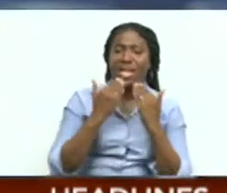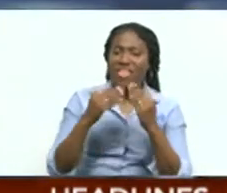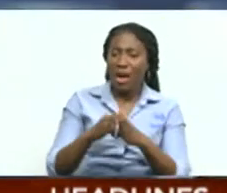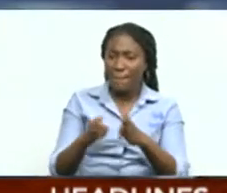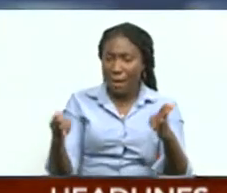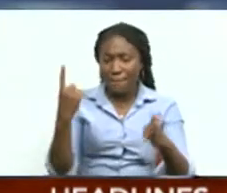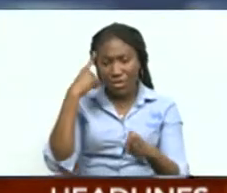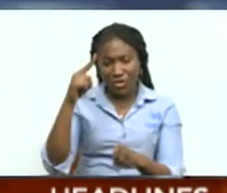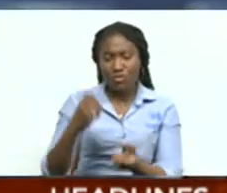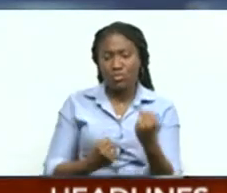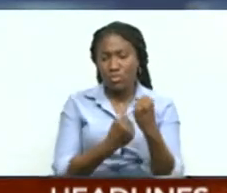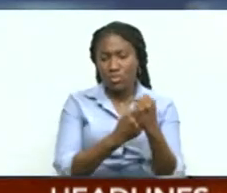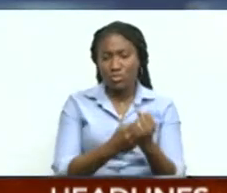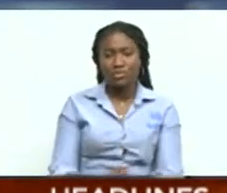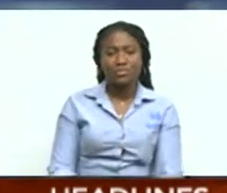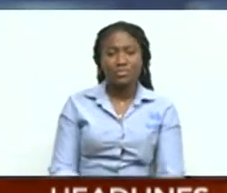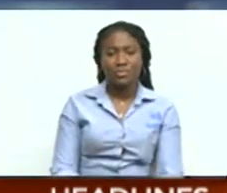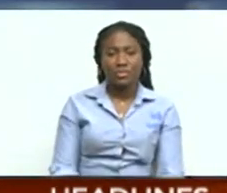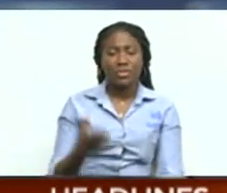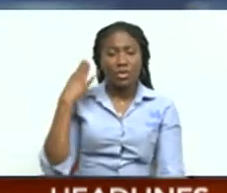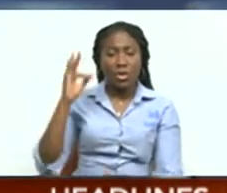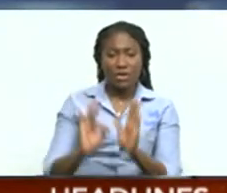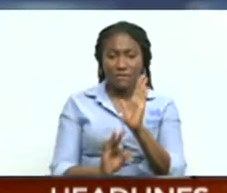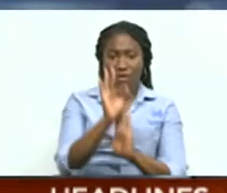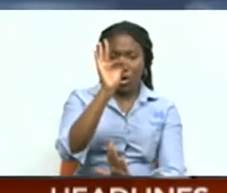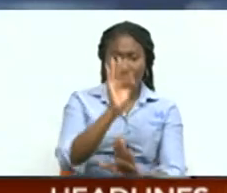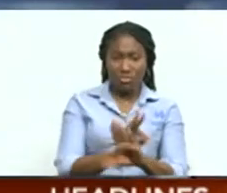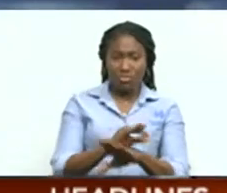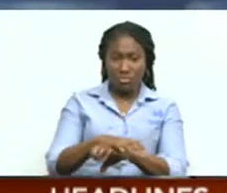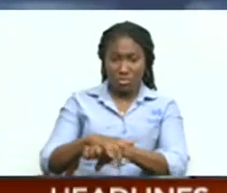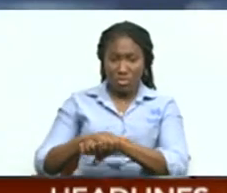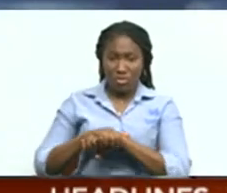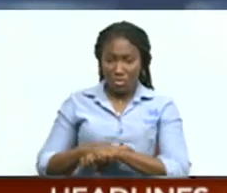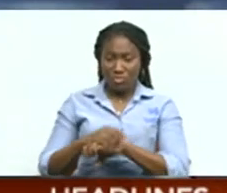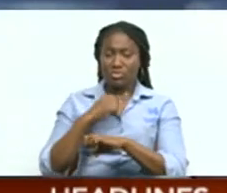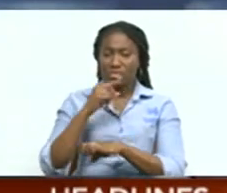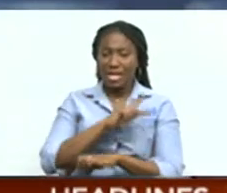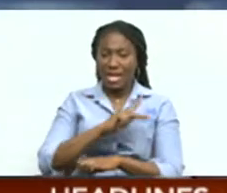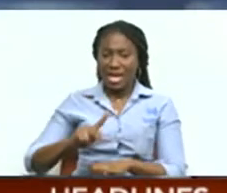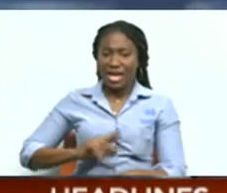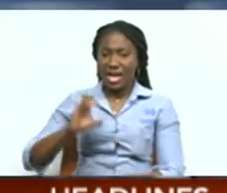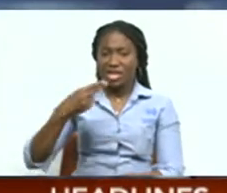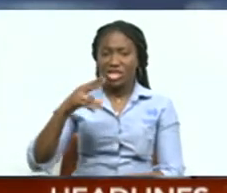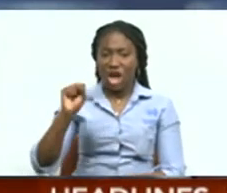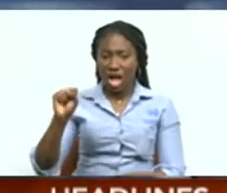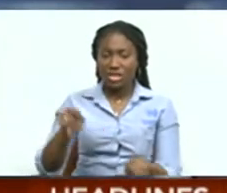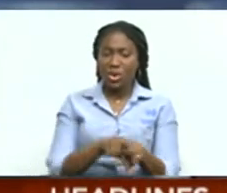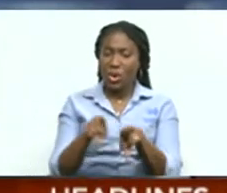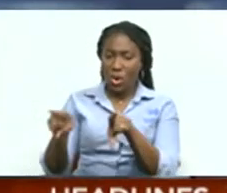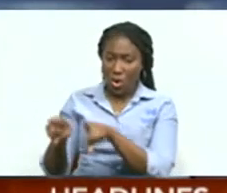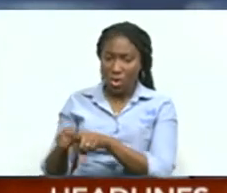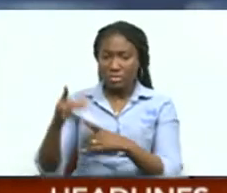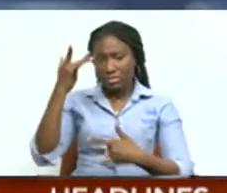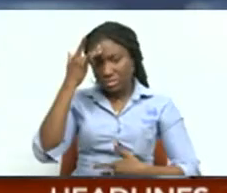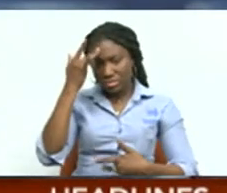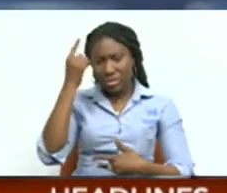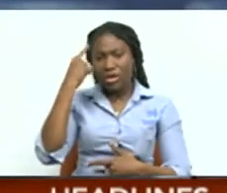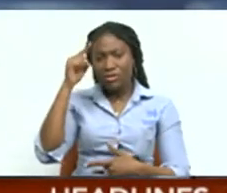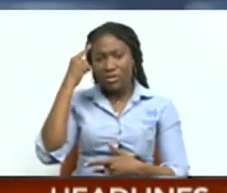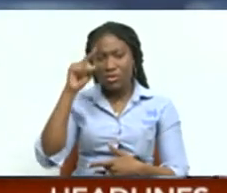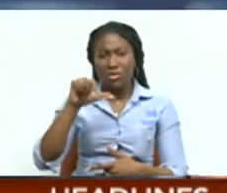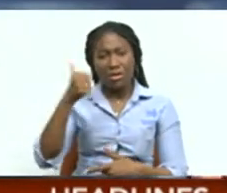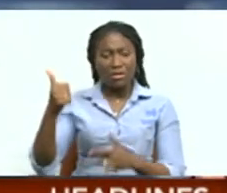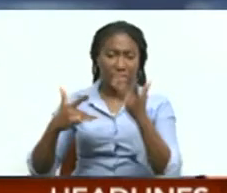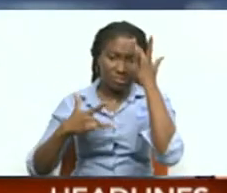for their support. In February, Buckingham Palace announced that King Charles III is also currently undergoing treatment for an